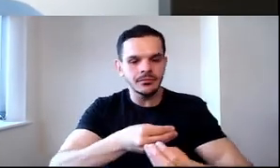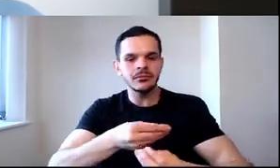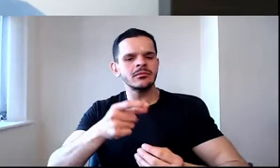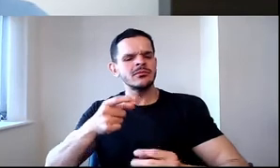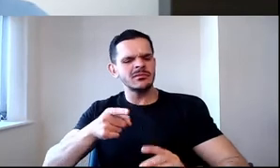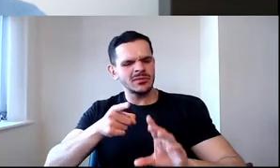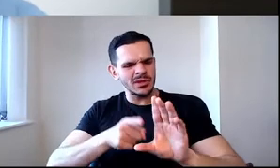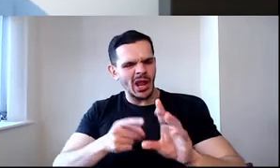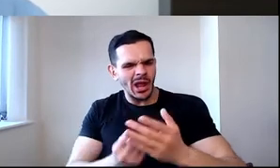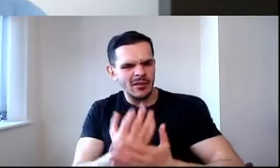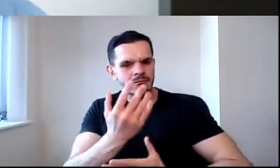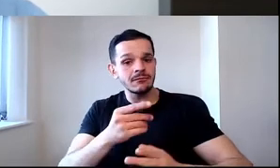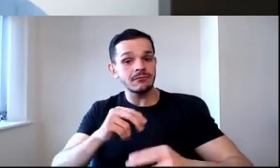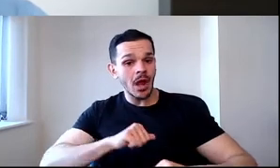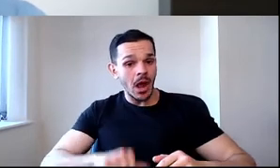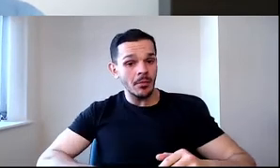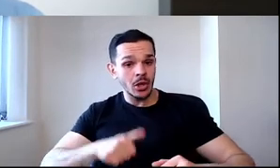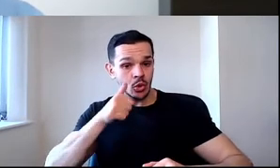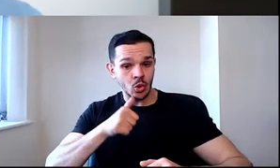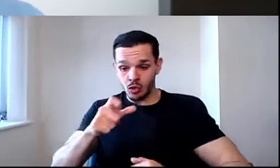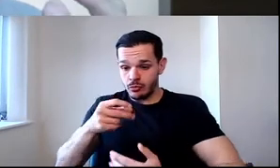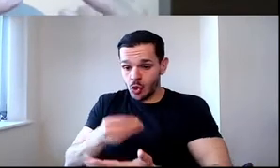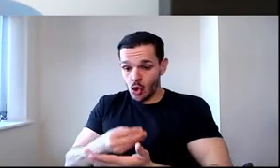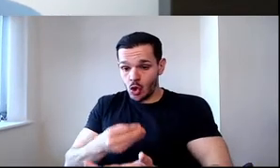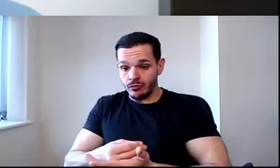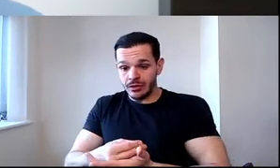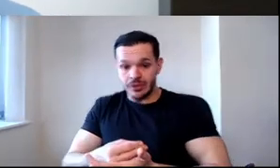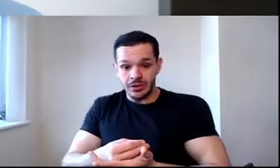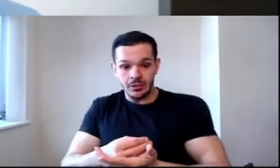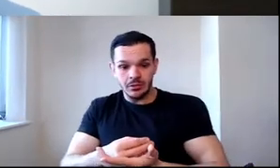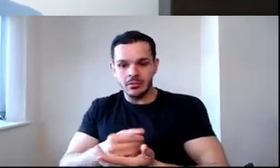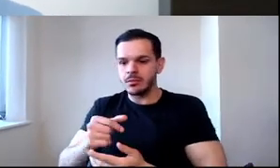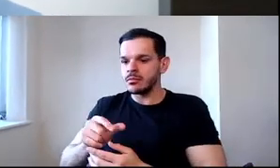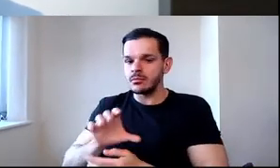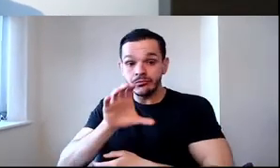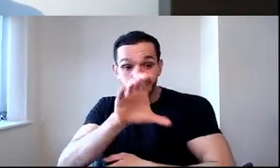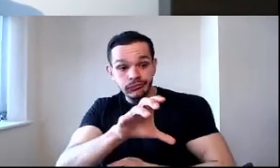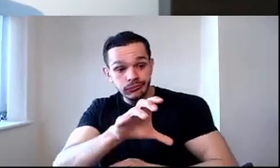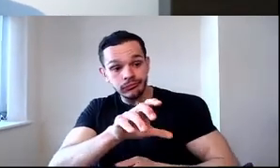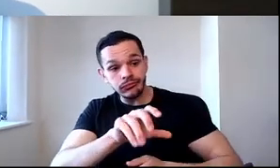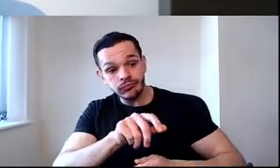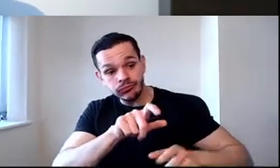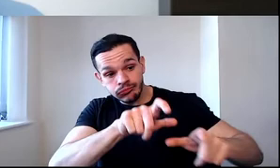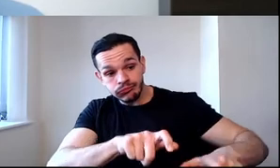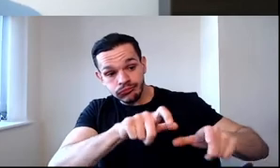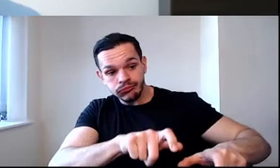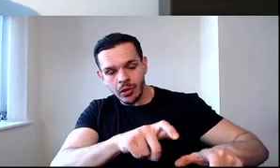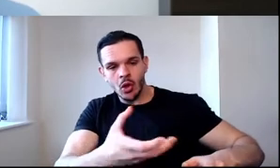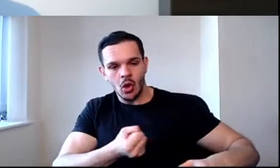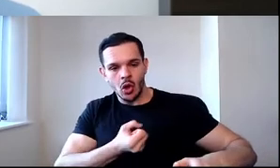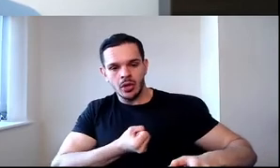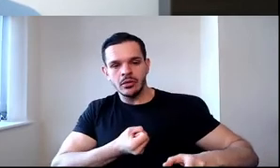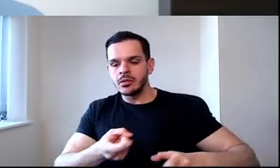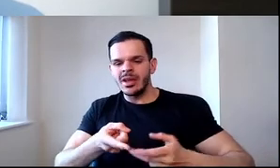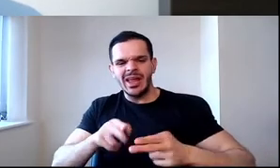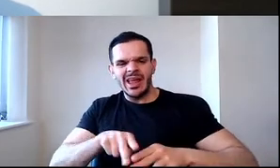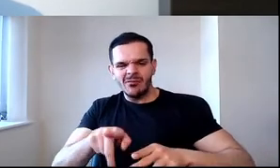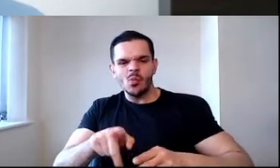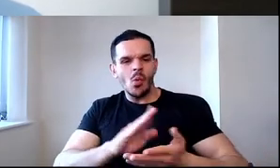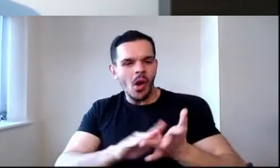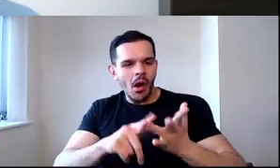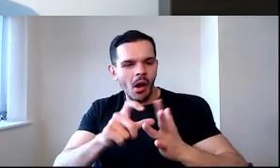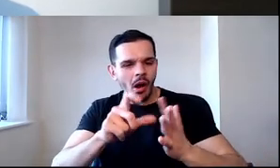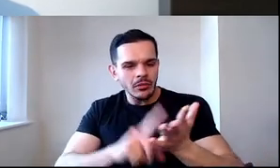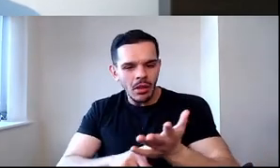crypto to earn more crypto, right? So if you're going to hodl your crypto and not sell it, you want to just store it away because you believe in